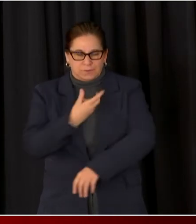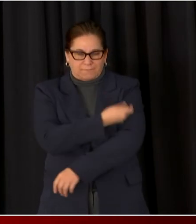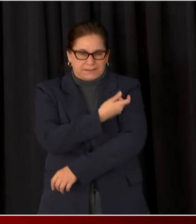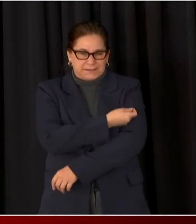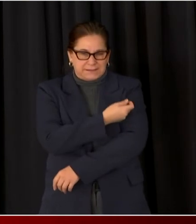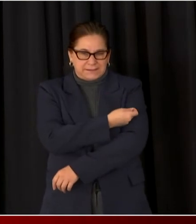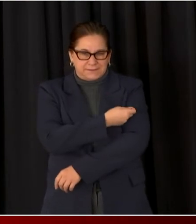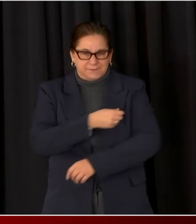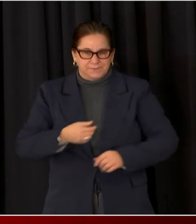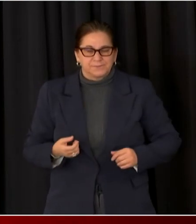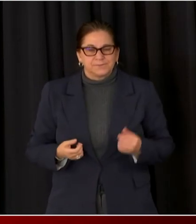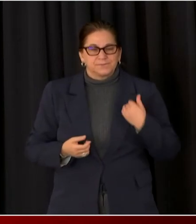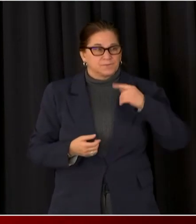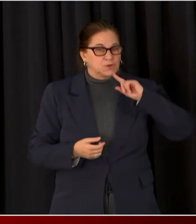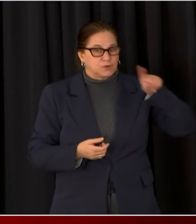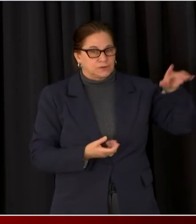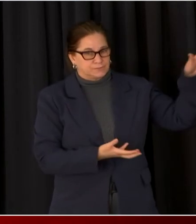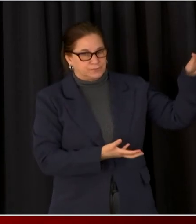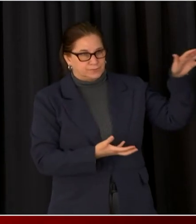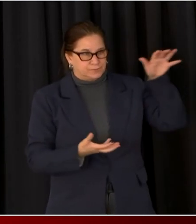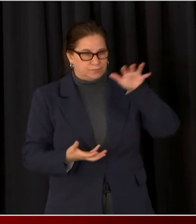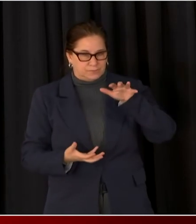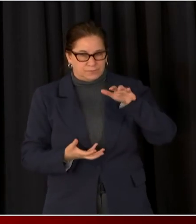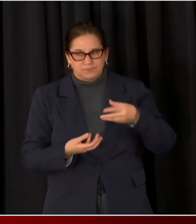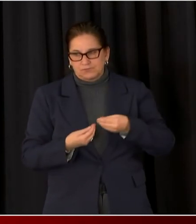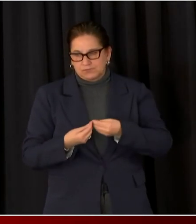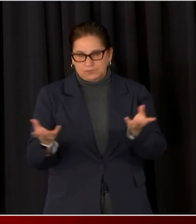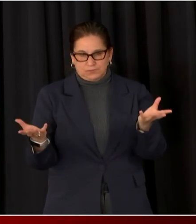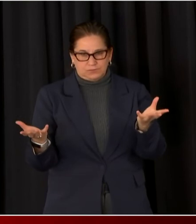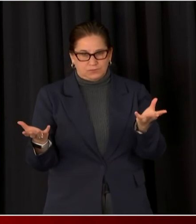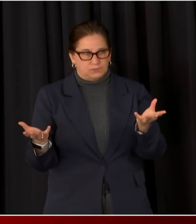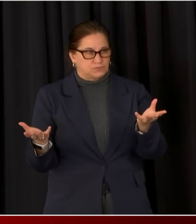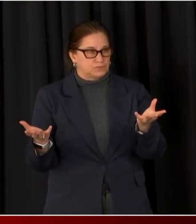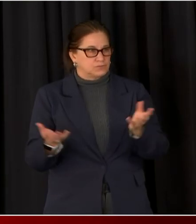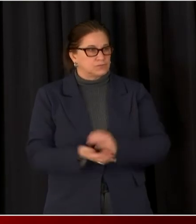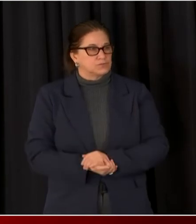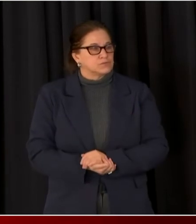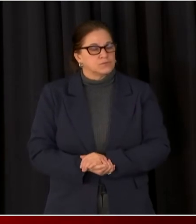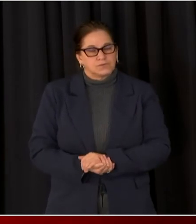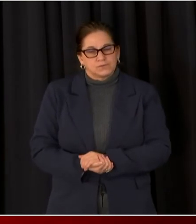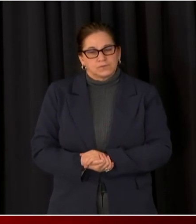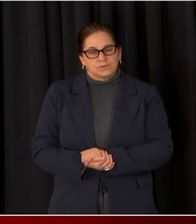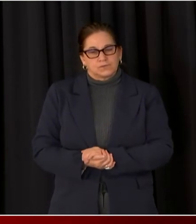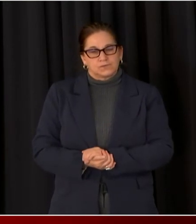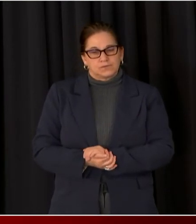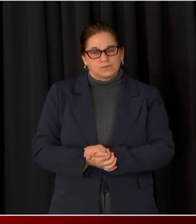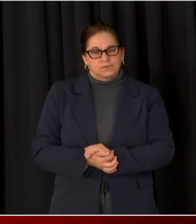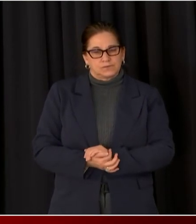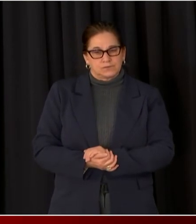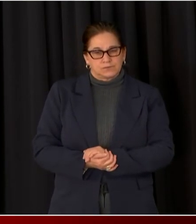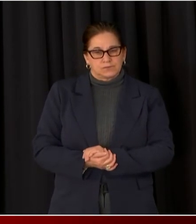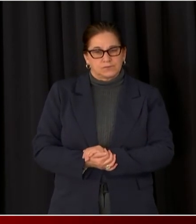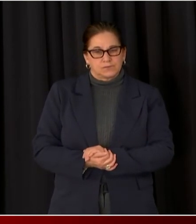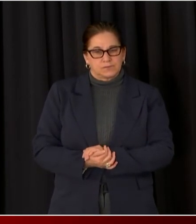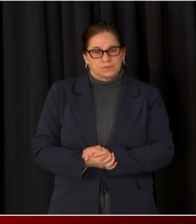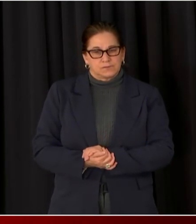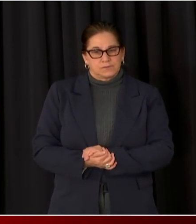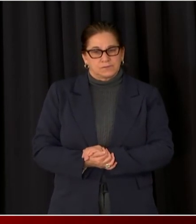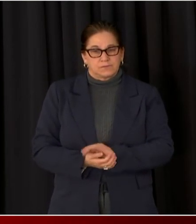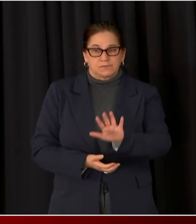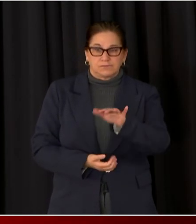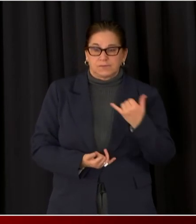the COVID-19 vaccine in Washington, D.C. And so by now, many of us know that it is possible that the FDA could